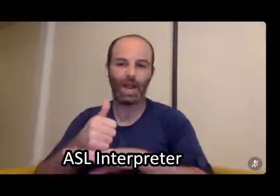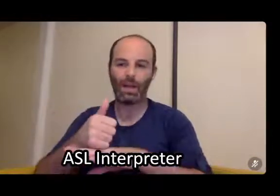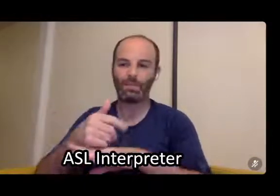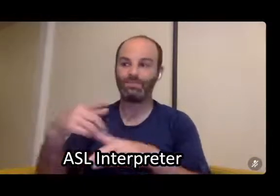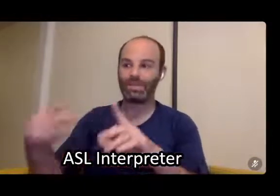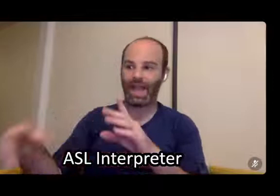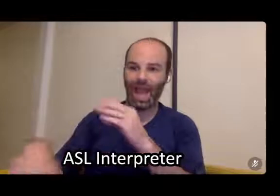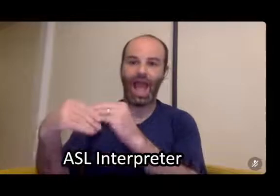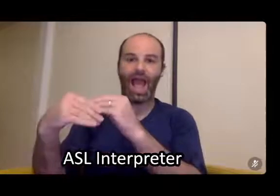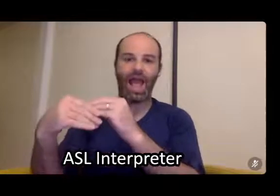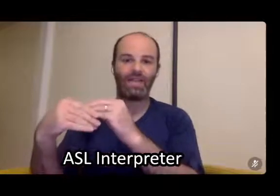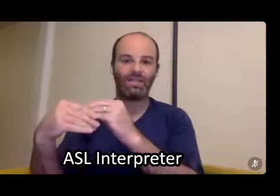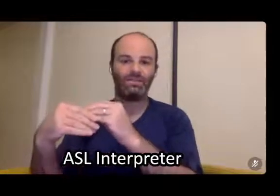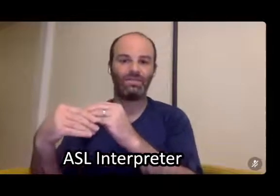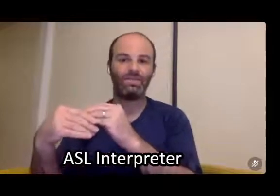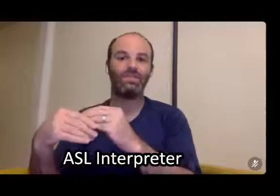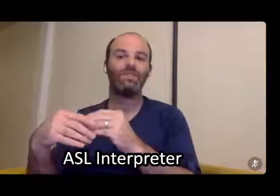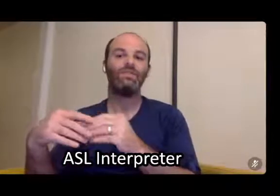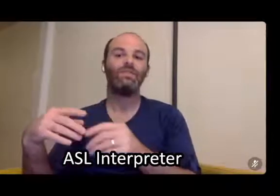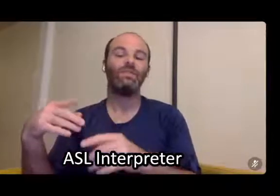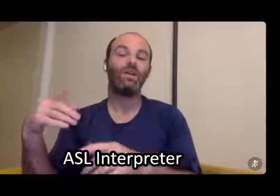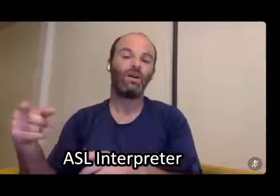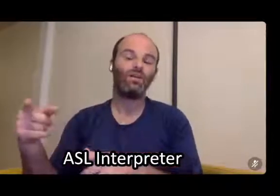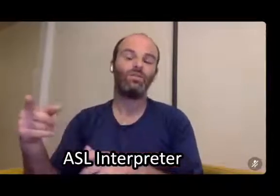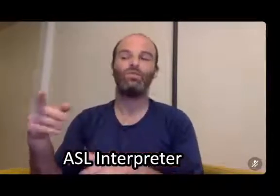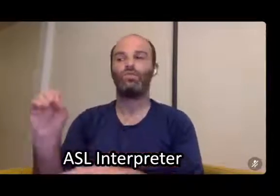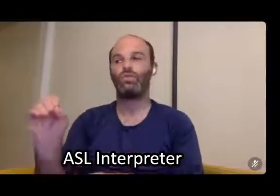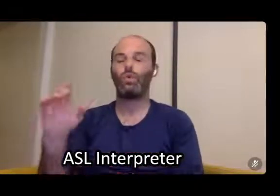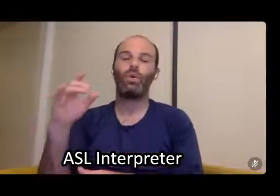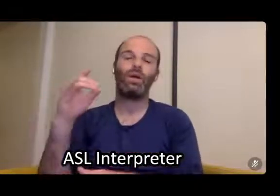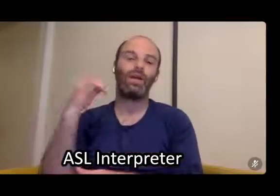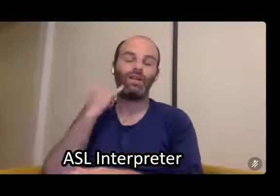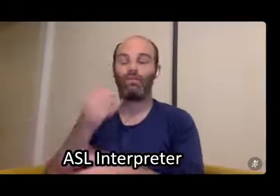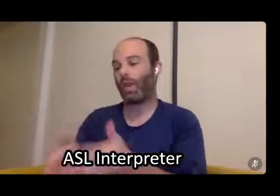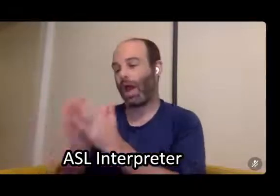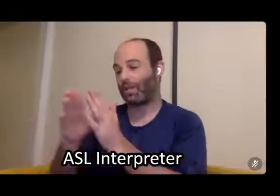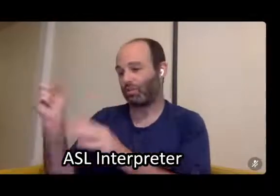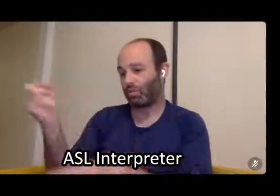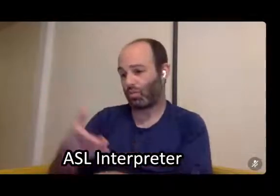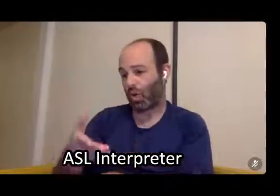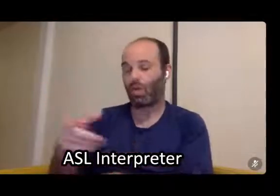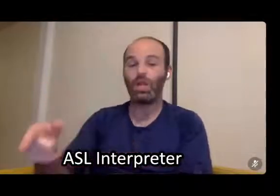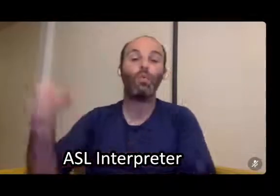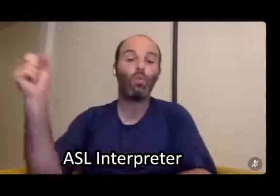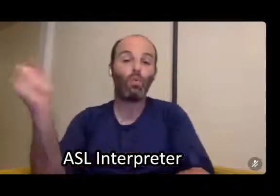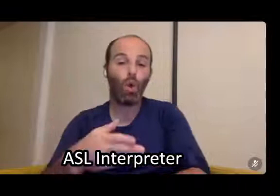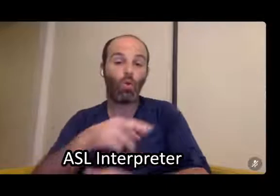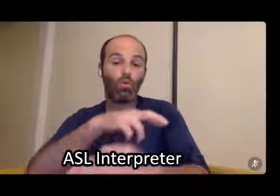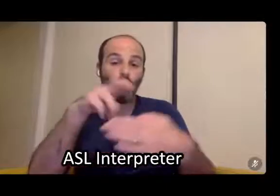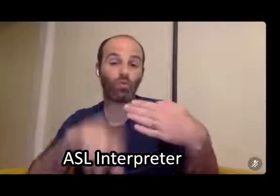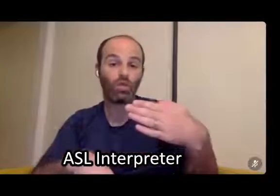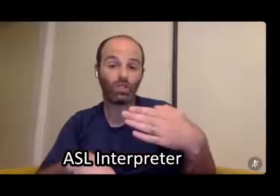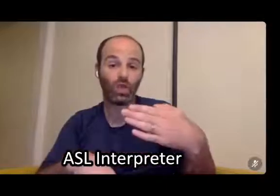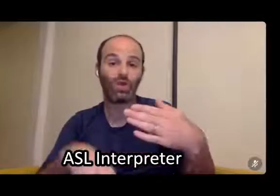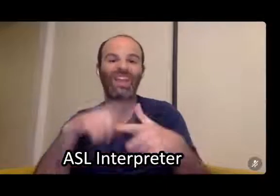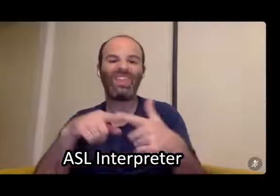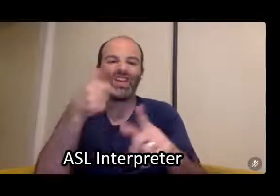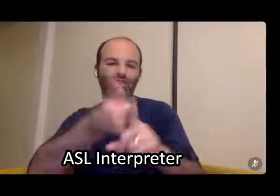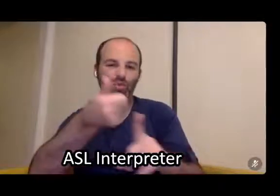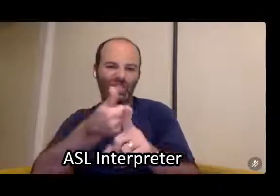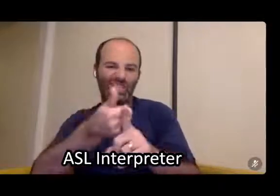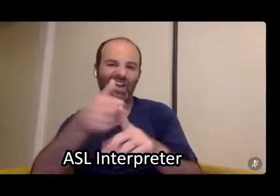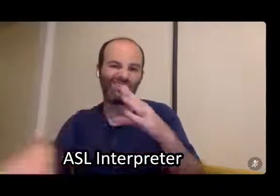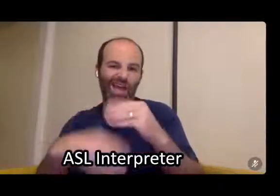have it roll a dice and then tell you add 2 after the fact Right. for a strength check. So I mean, it's not perfect, but it does